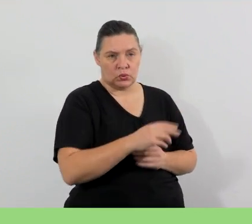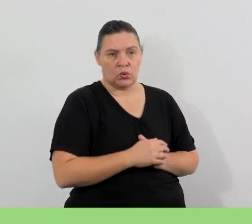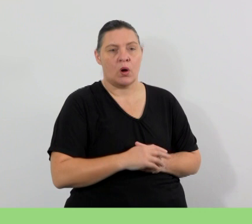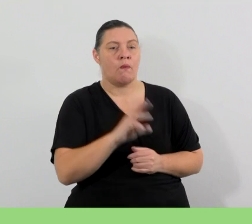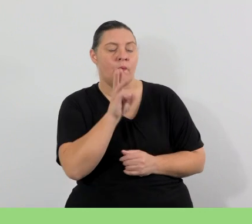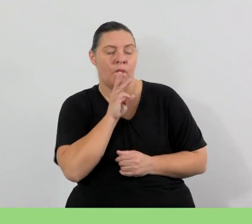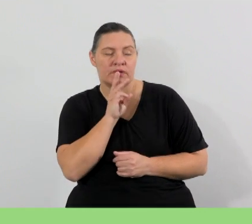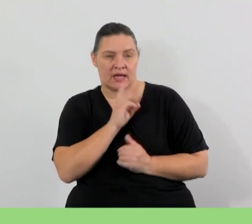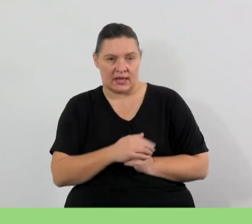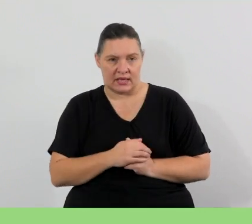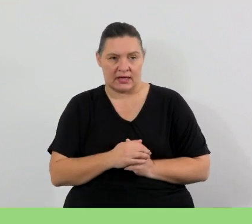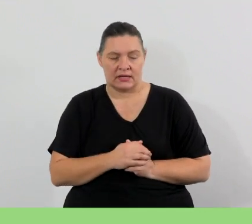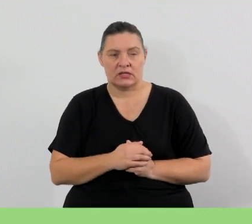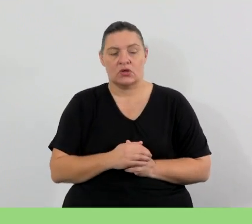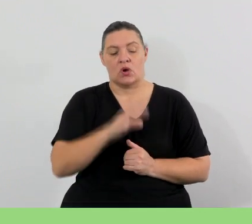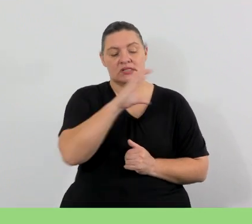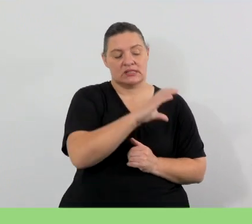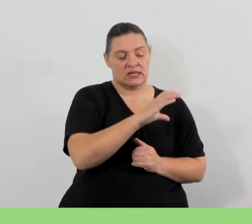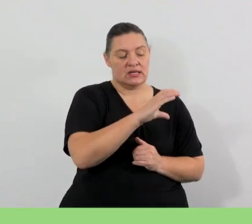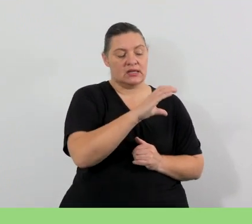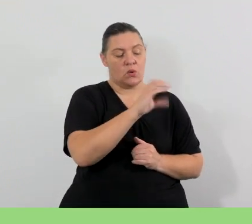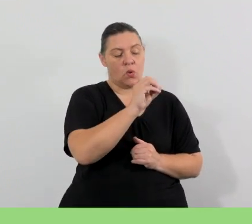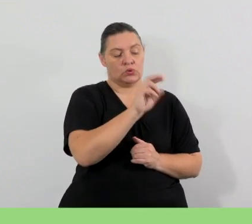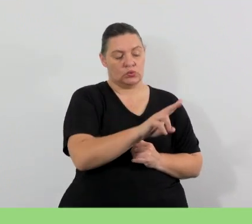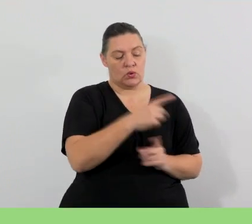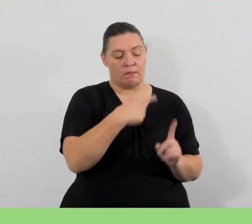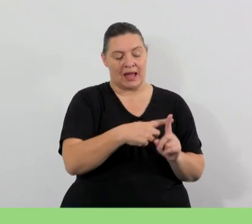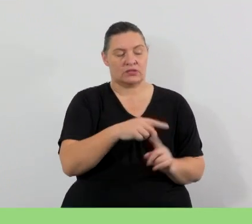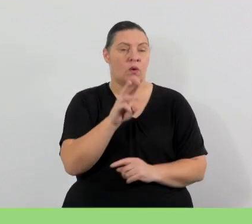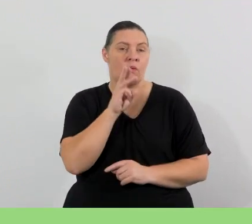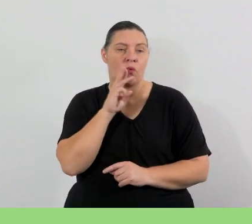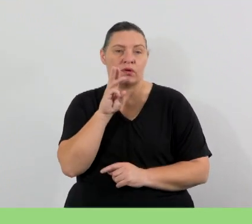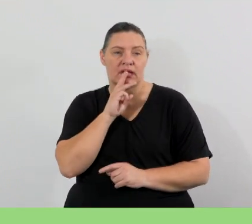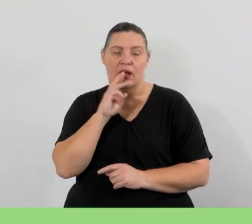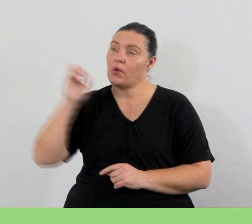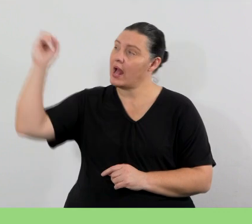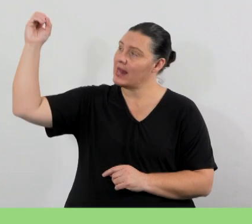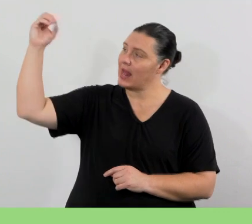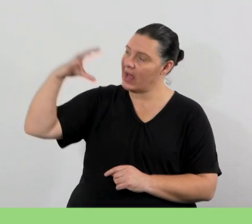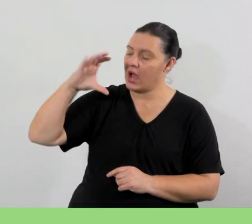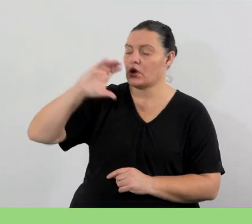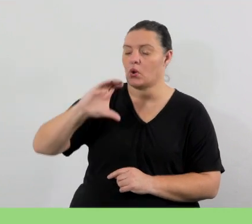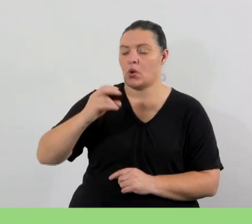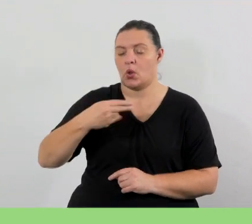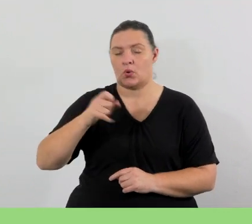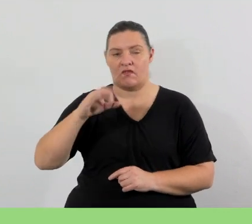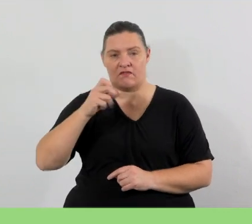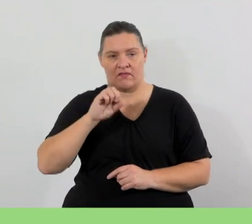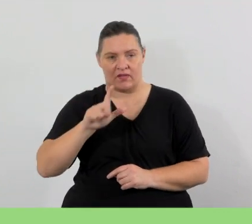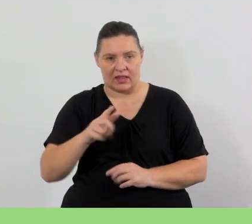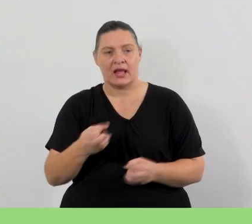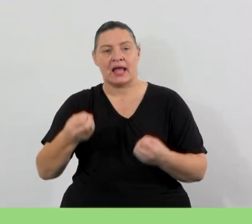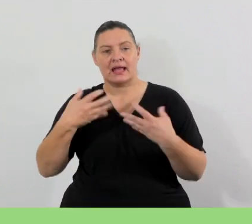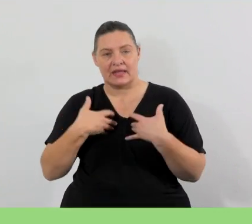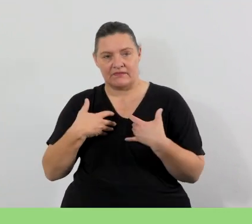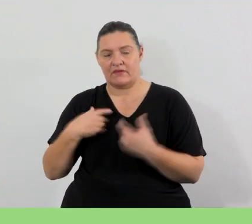carbon dioxide and water. So carbon dioxide plus water with the help of sunlight and chlorophyll